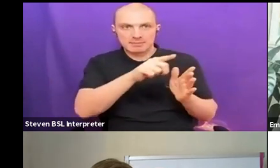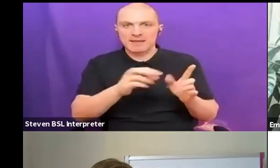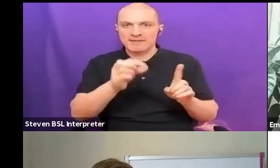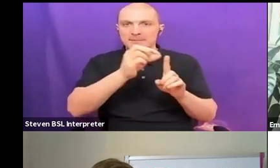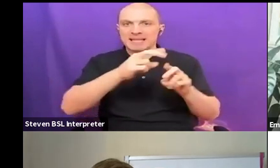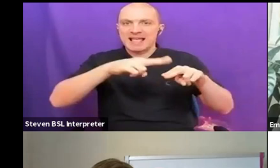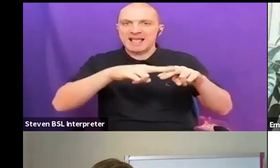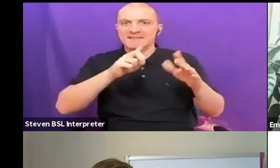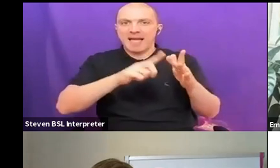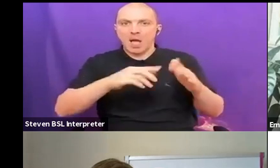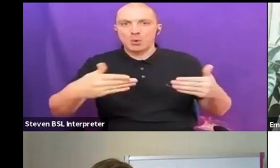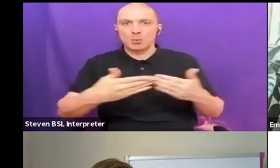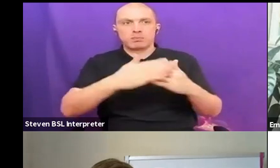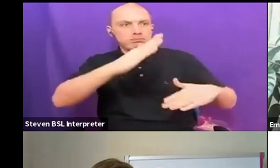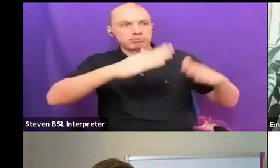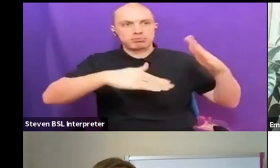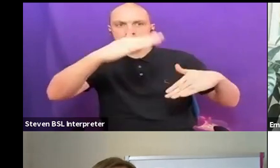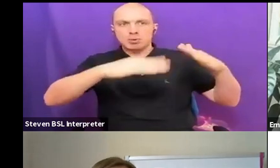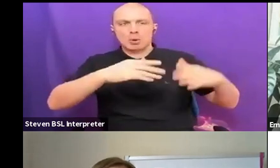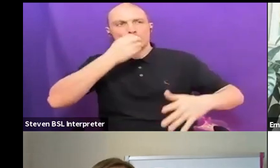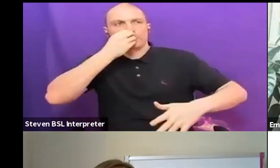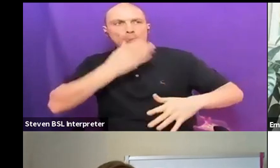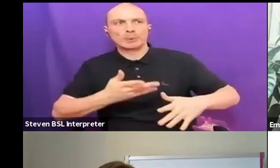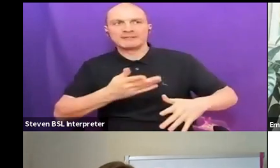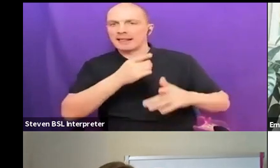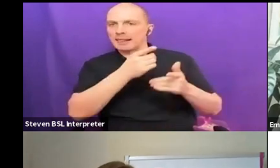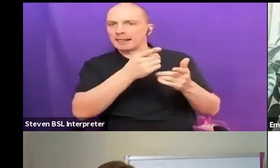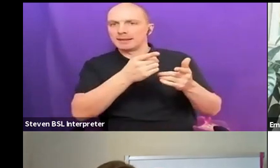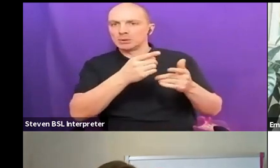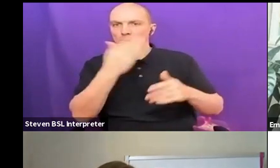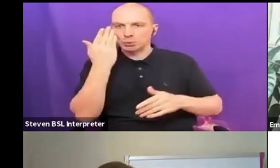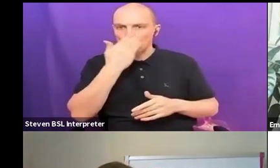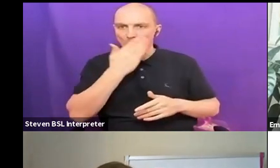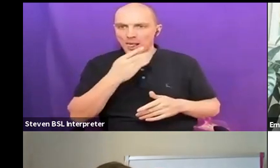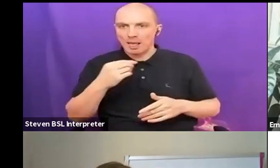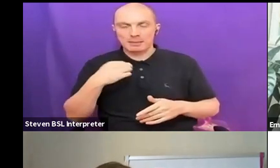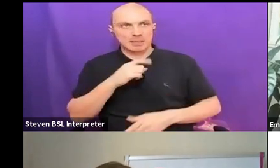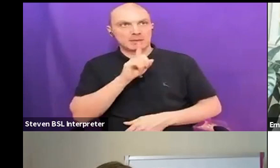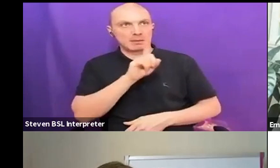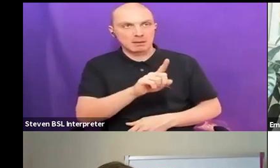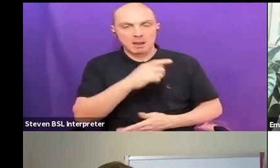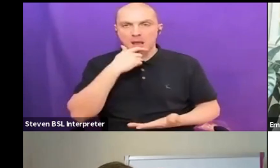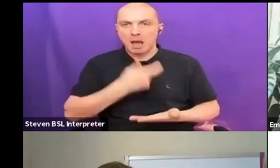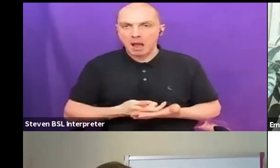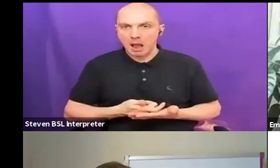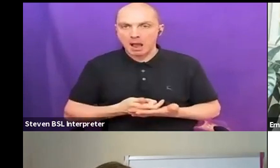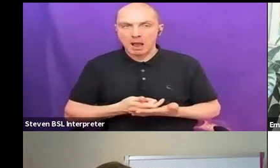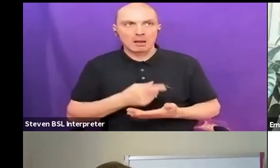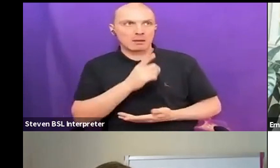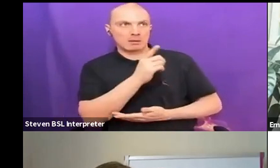building, which was, it's one of the most beautiful schools I think that I've ever had the privilege to be in, with